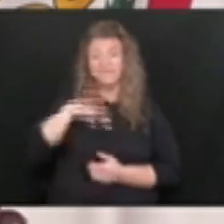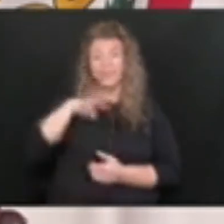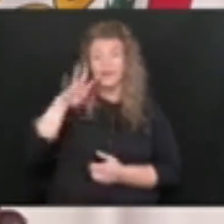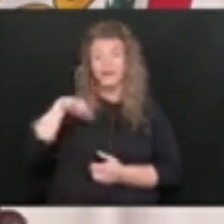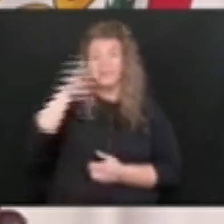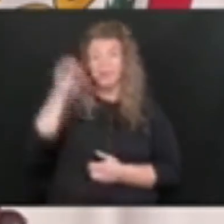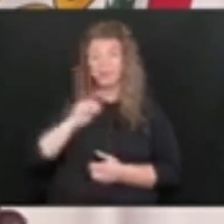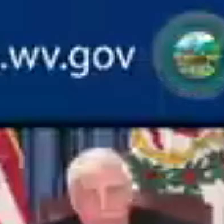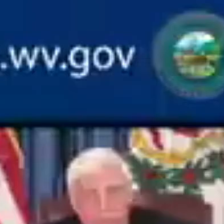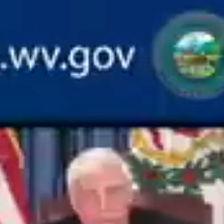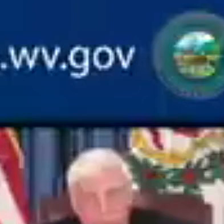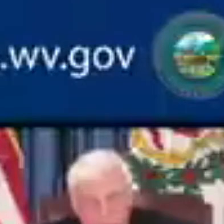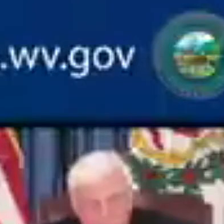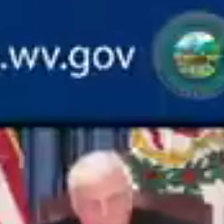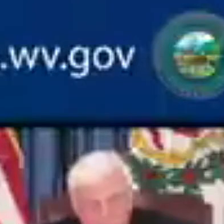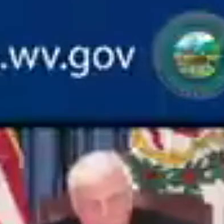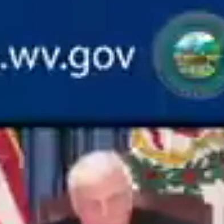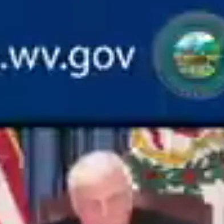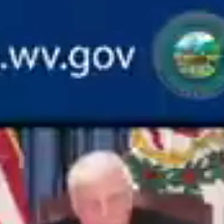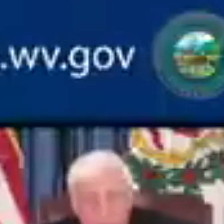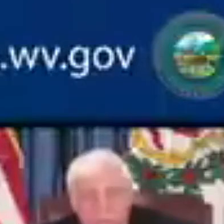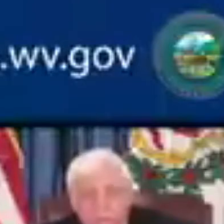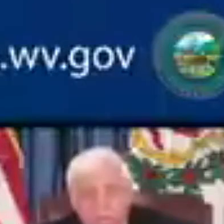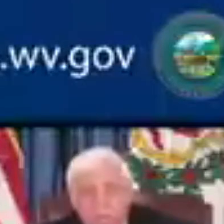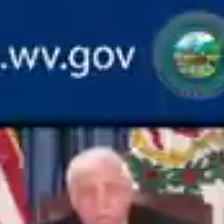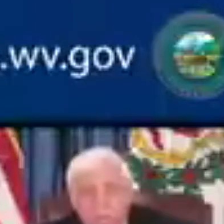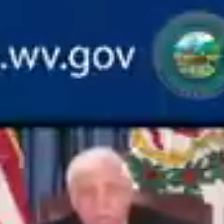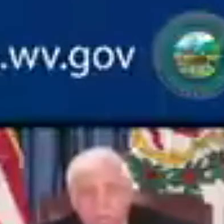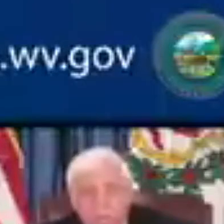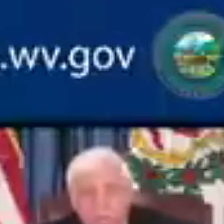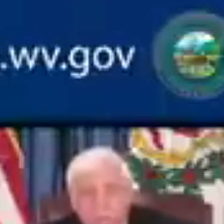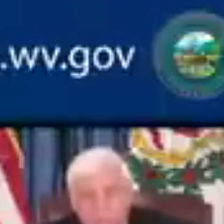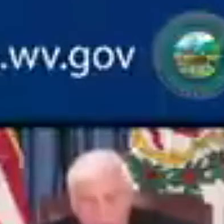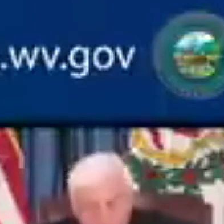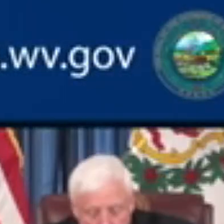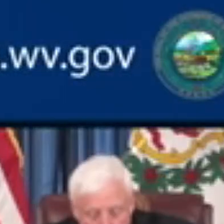44% of the people that have had that one dose have had,